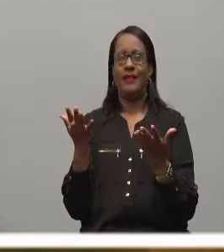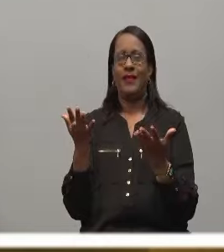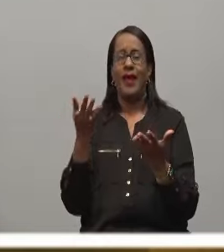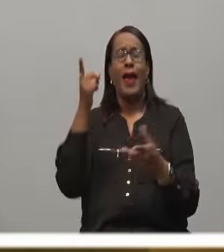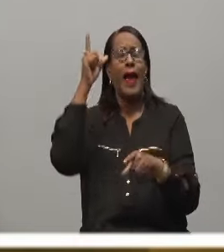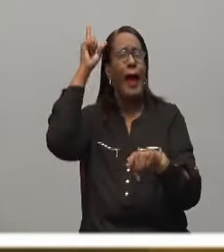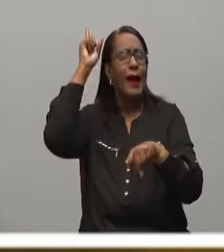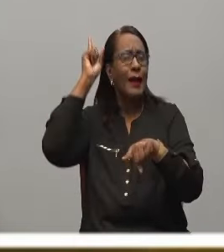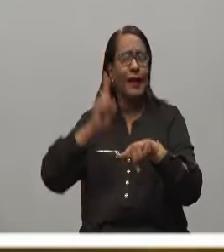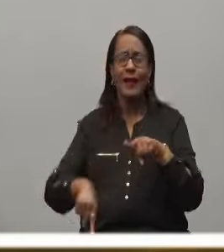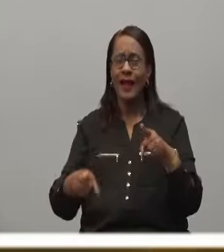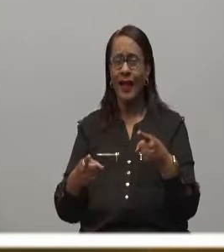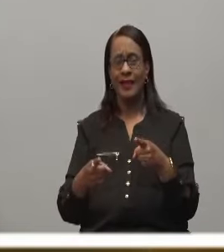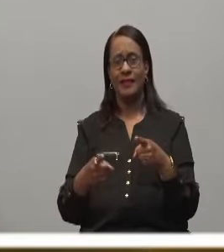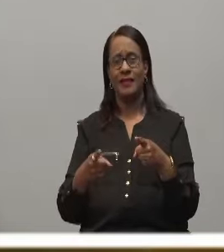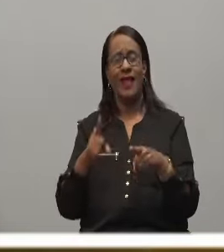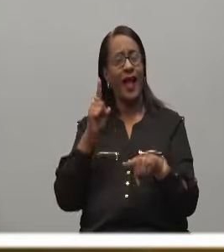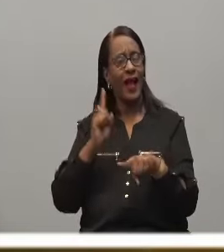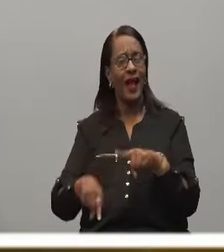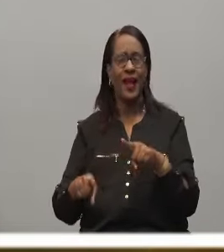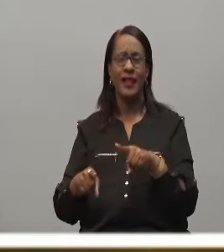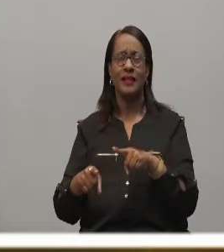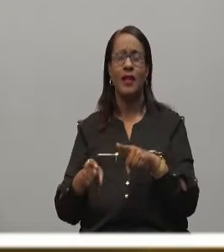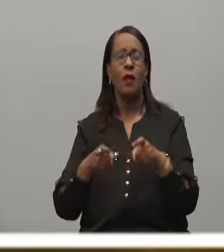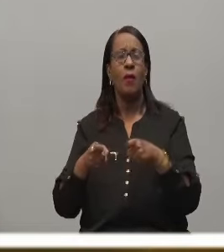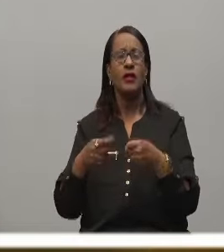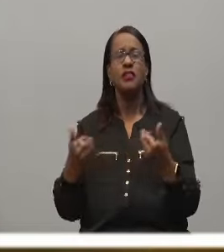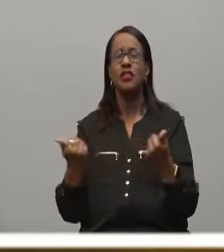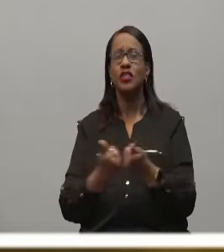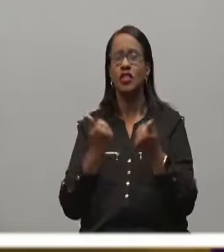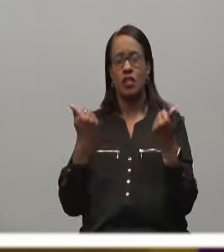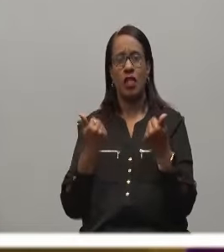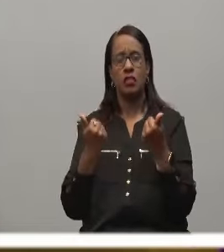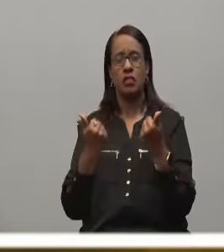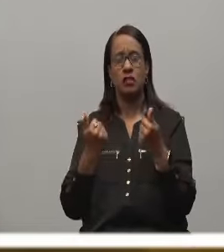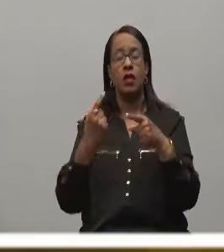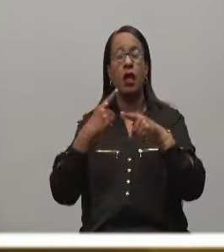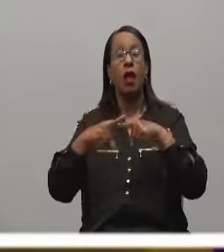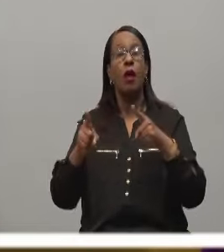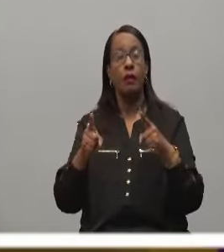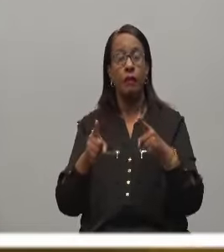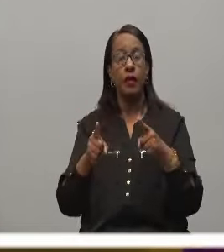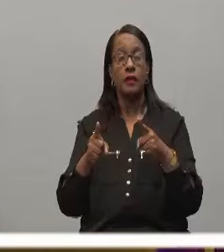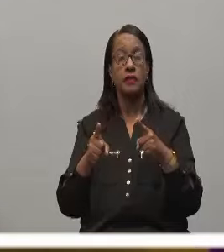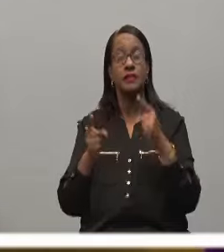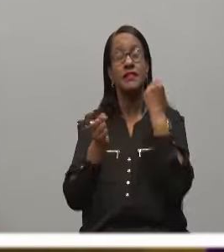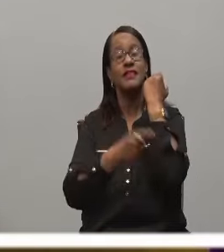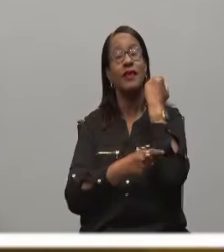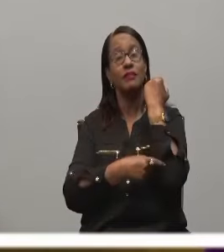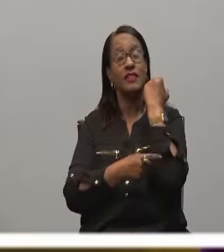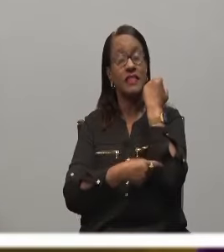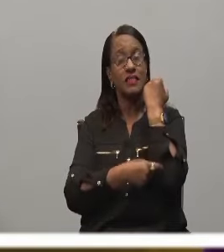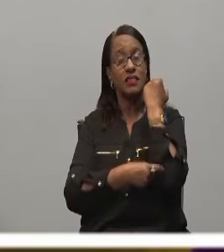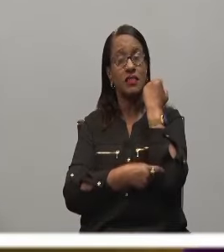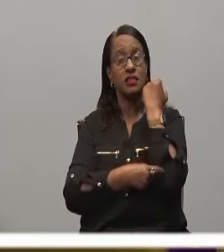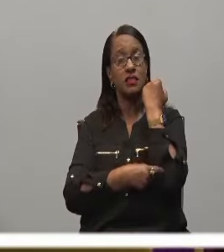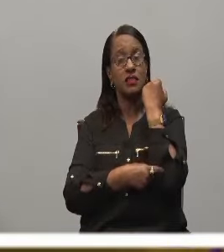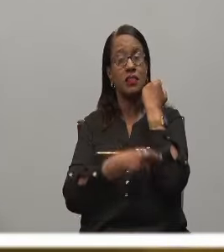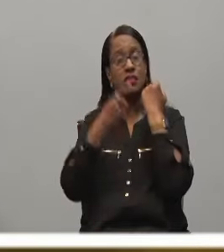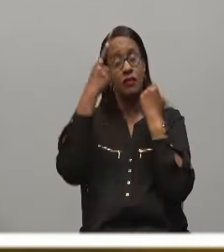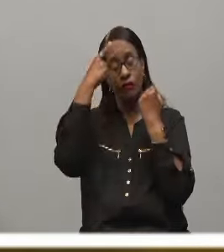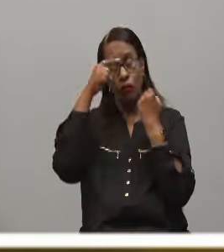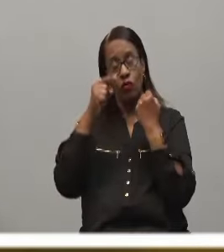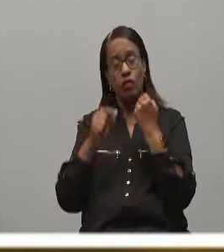need you. And the point of the tempting is to put you right into that place where you know the absolute